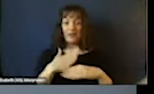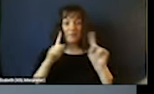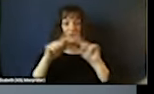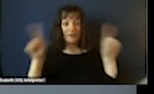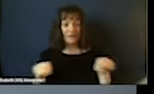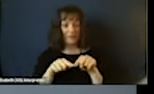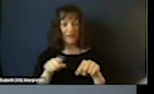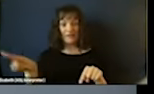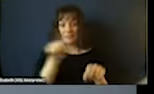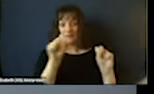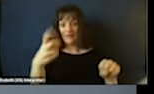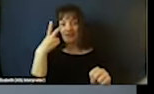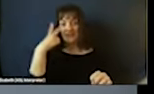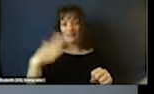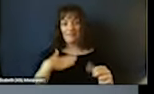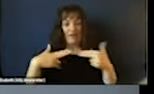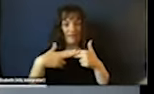my slides.